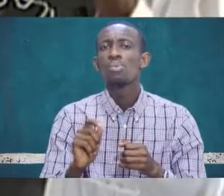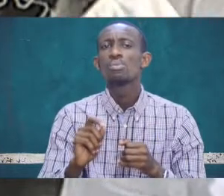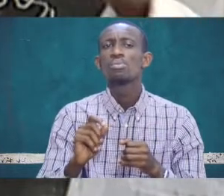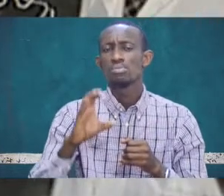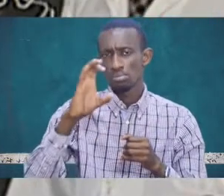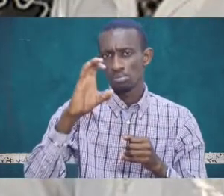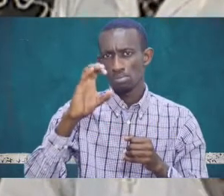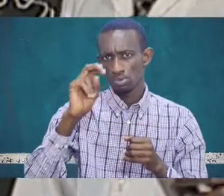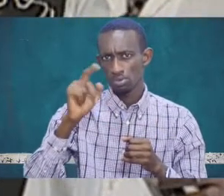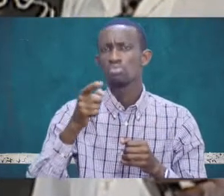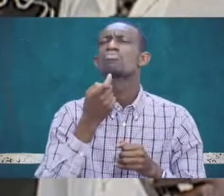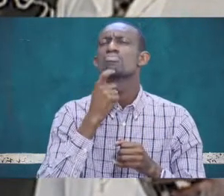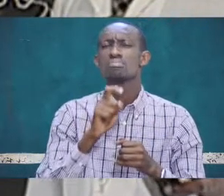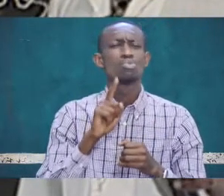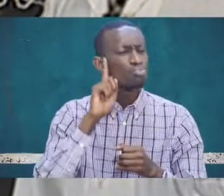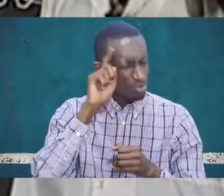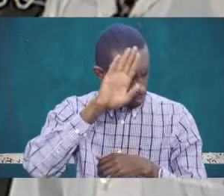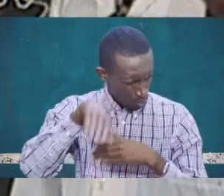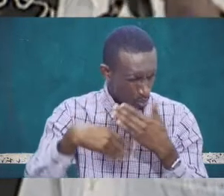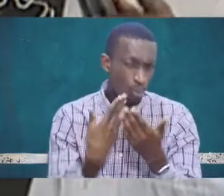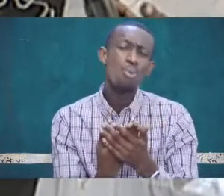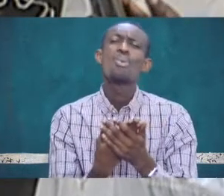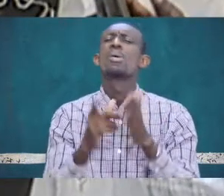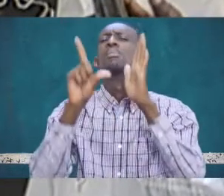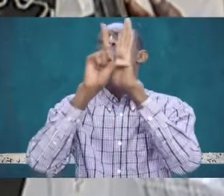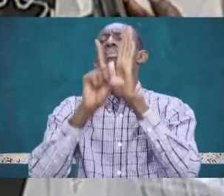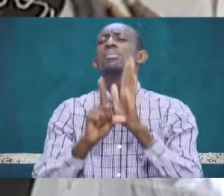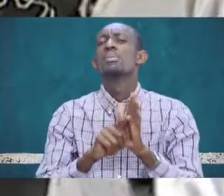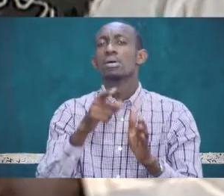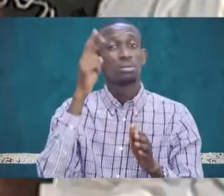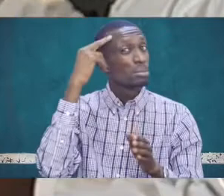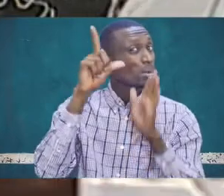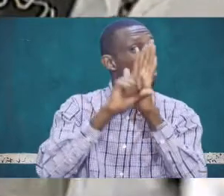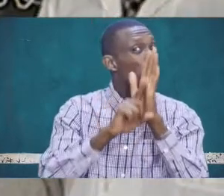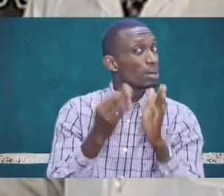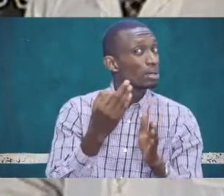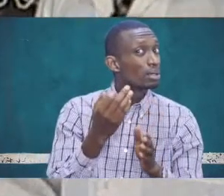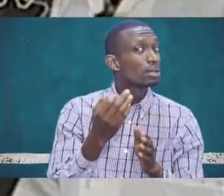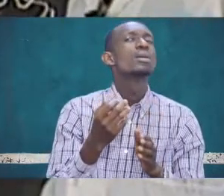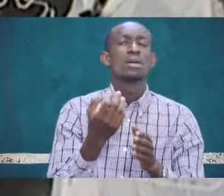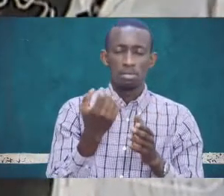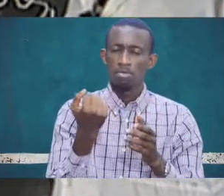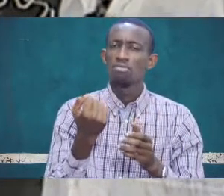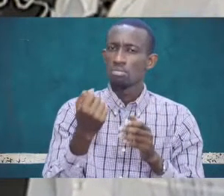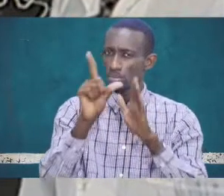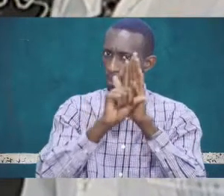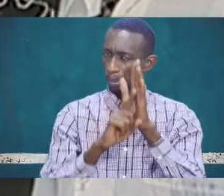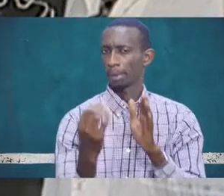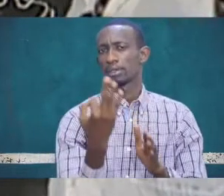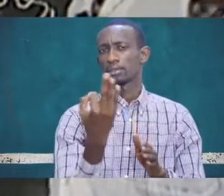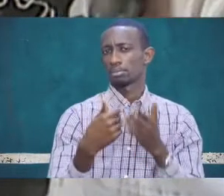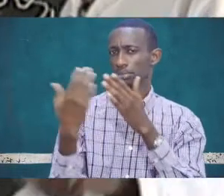the conditions that we have stated. You still remember the conditions? We said there are 3 conditions that are